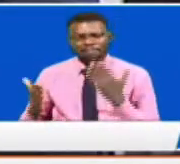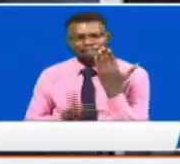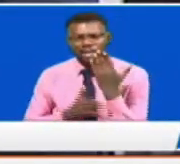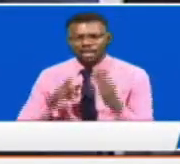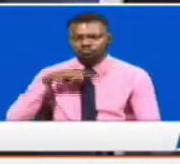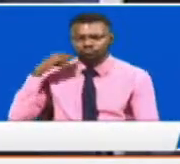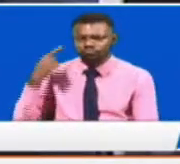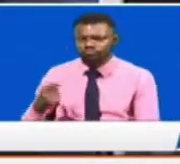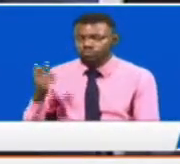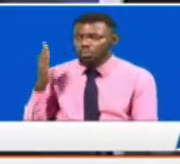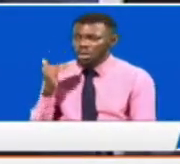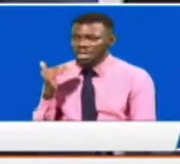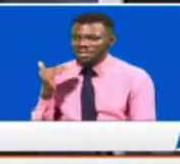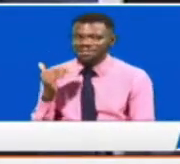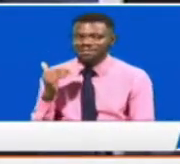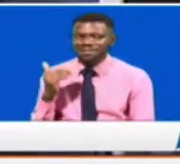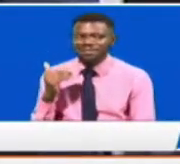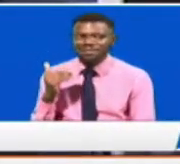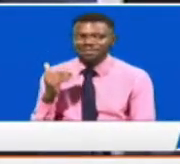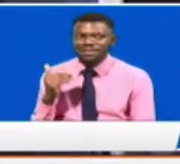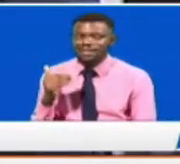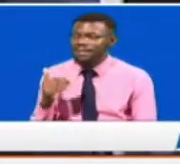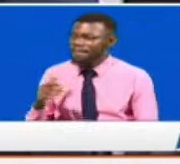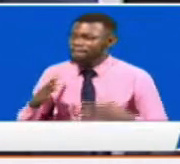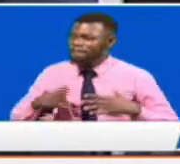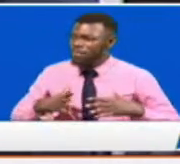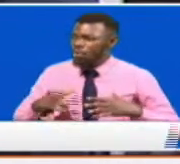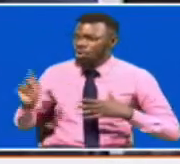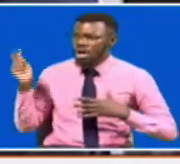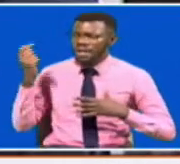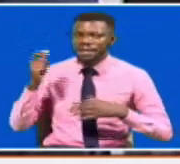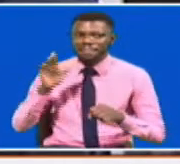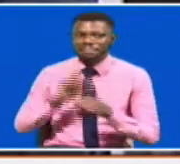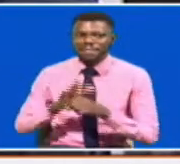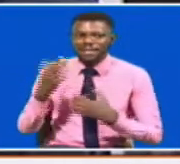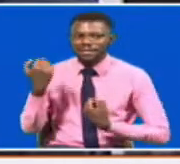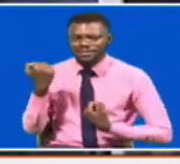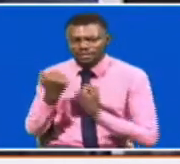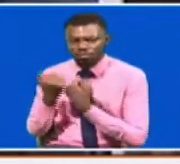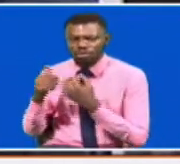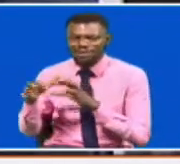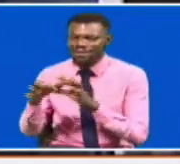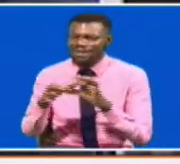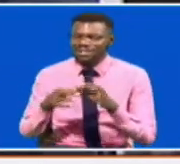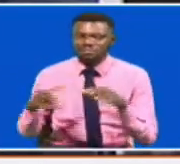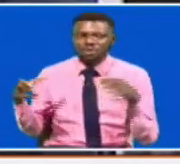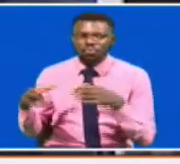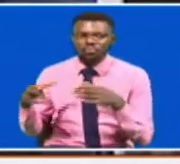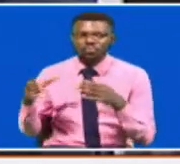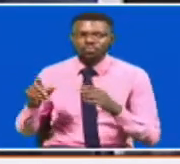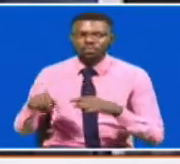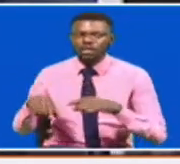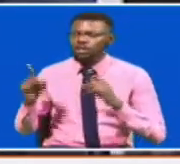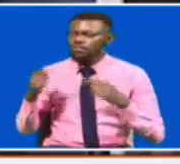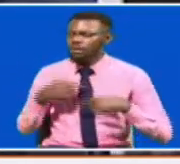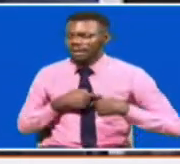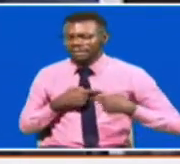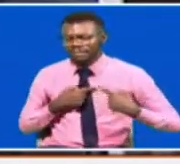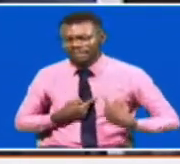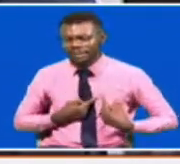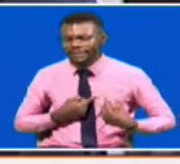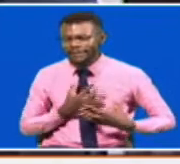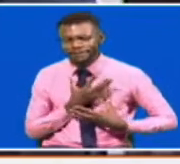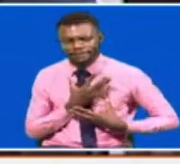It was a tragic comedy in the sense that to most Kenyans who supported Azimio, you know, the heartbreak that it caused